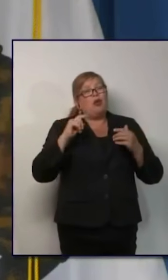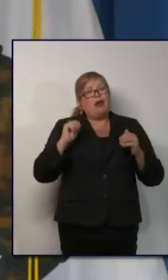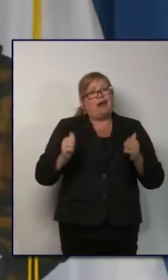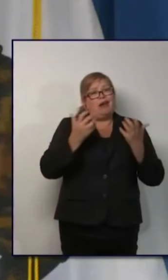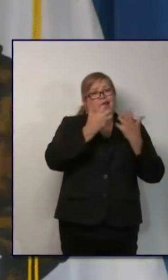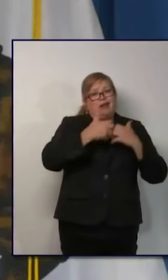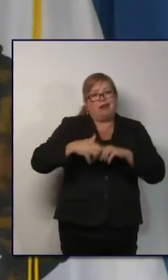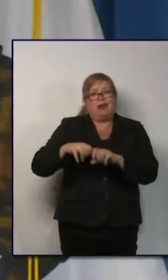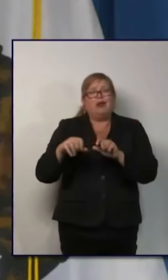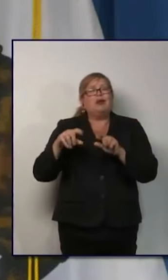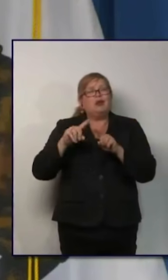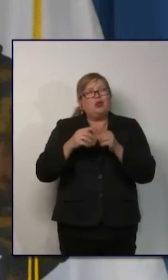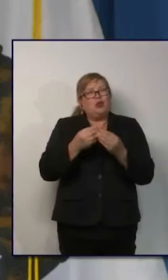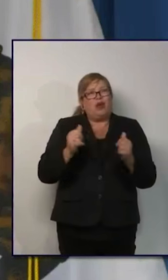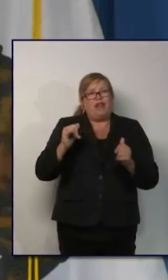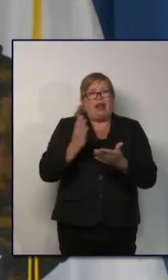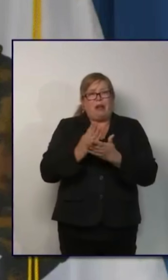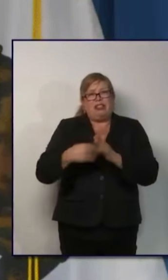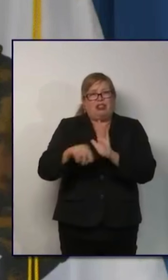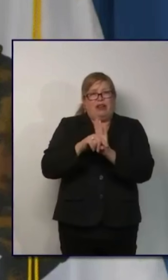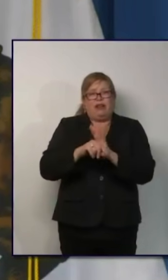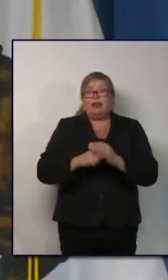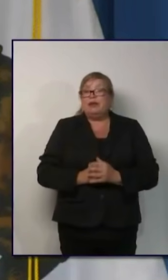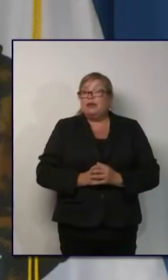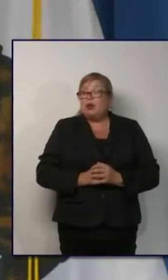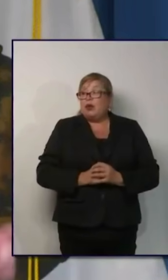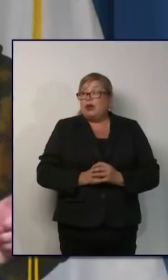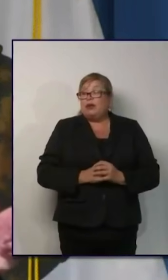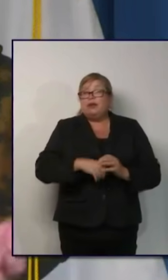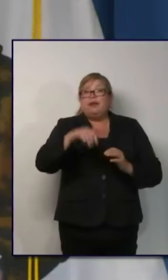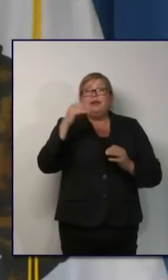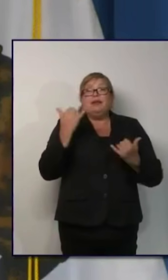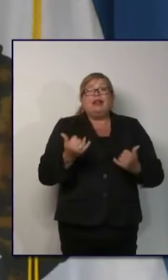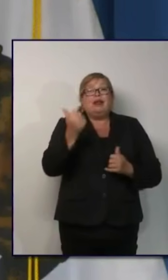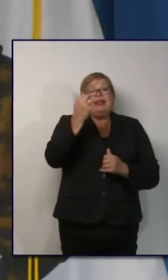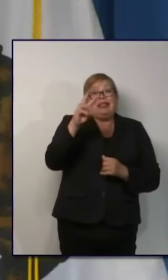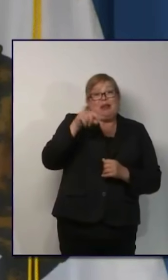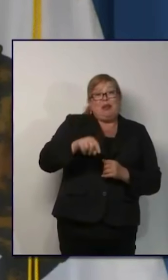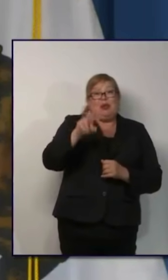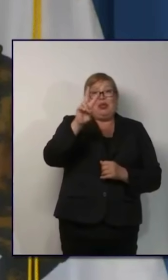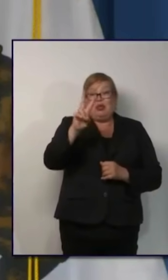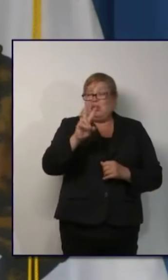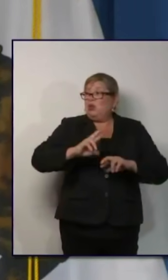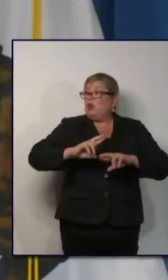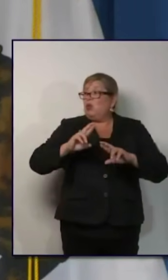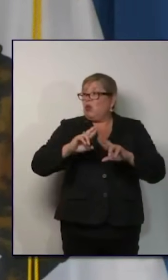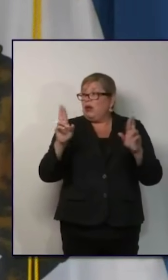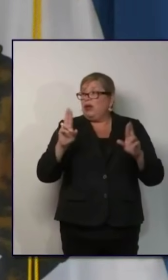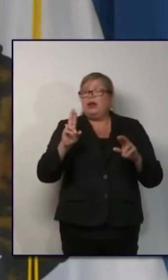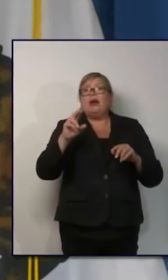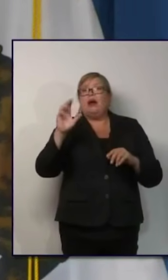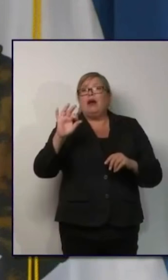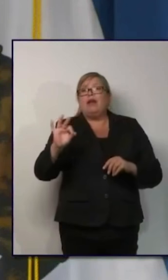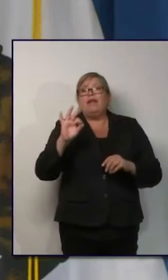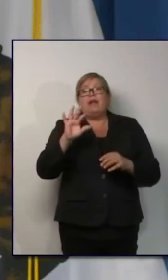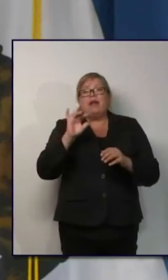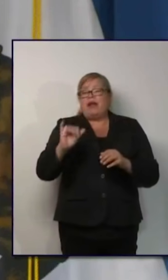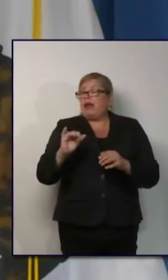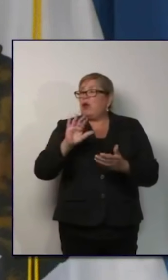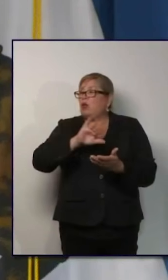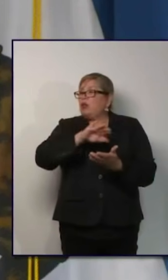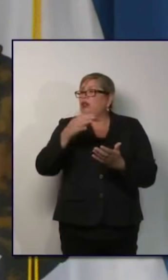through this budget deficit. Let's start with the reserves. $16.2 billion of reserves. We are